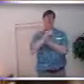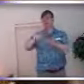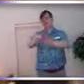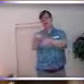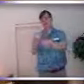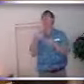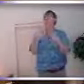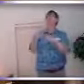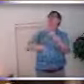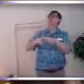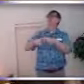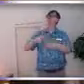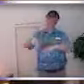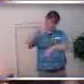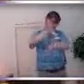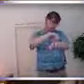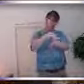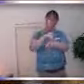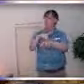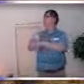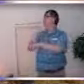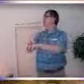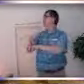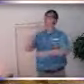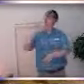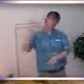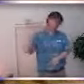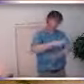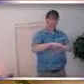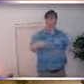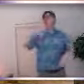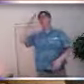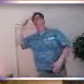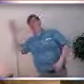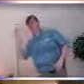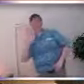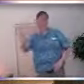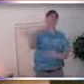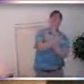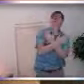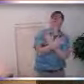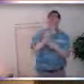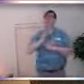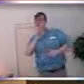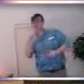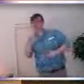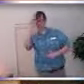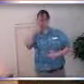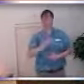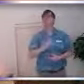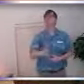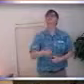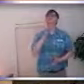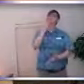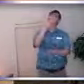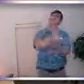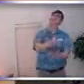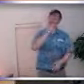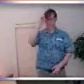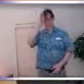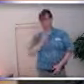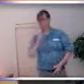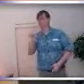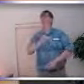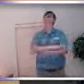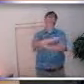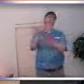lot of people on our planet that don't know that love is the reality, the true reality. And so